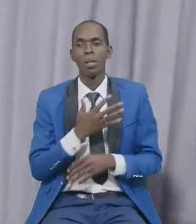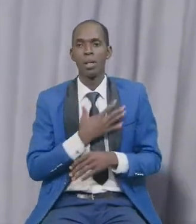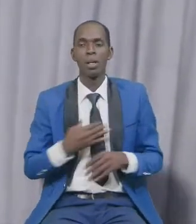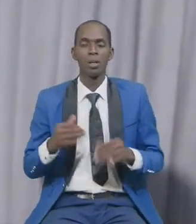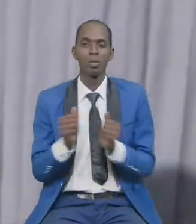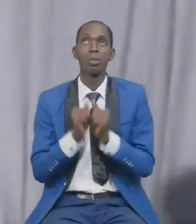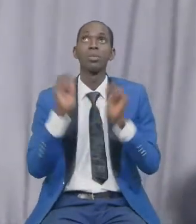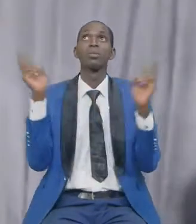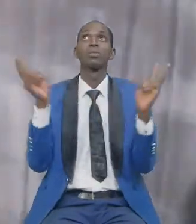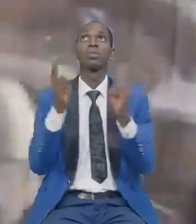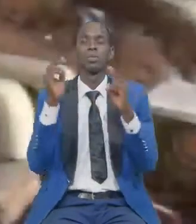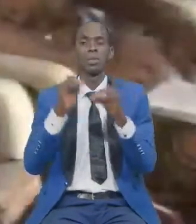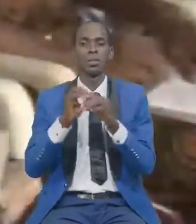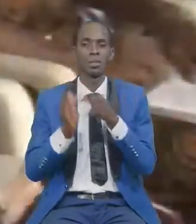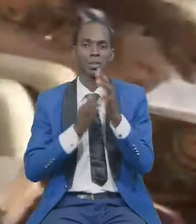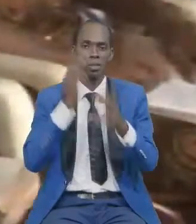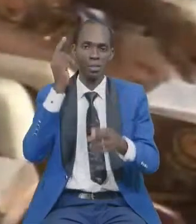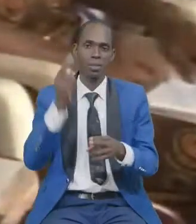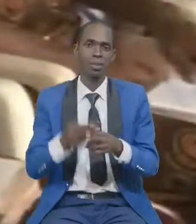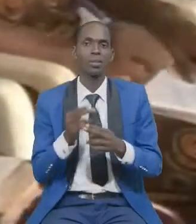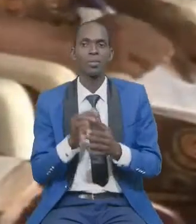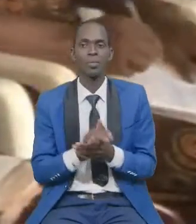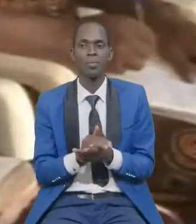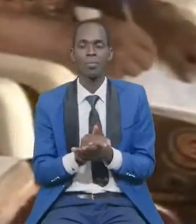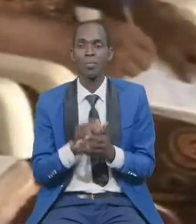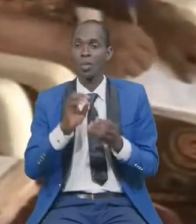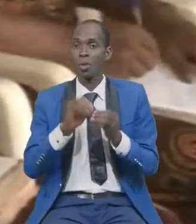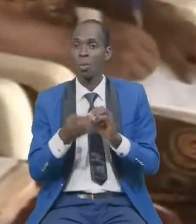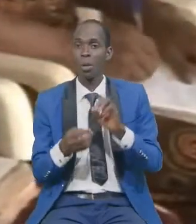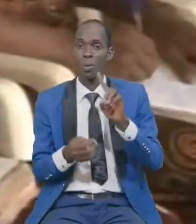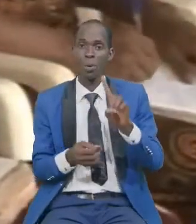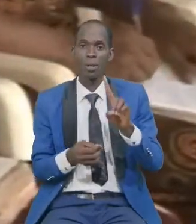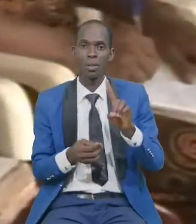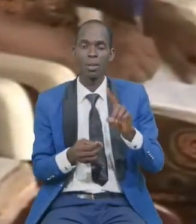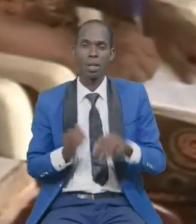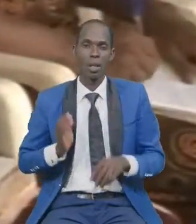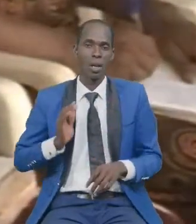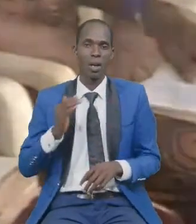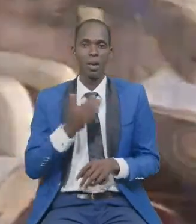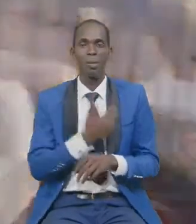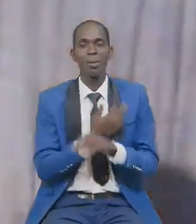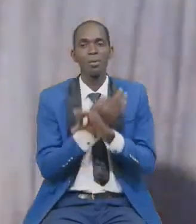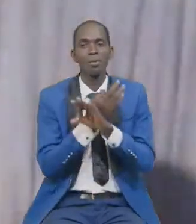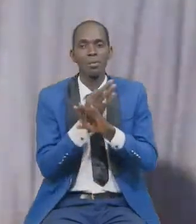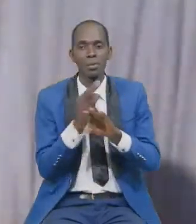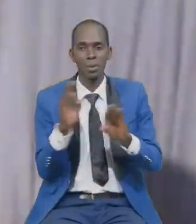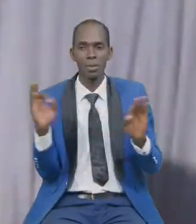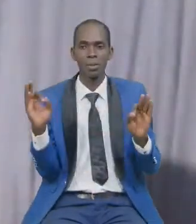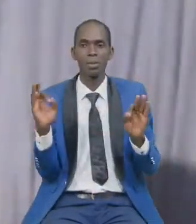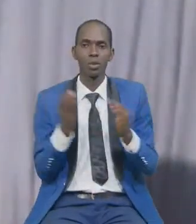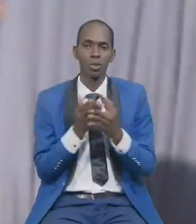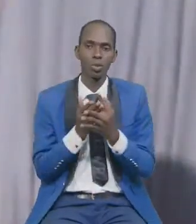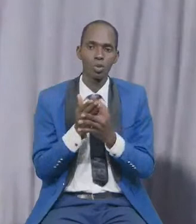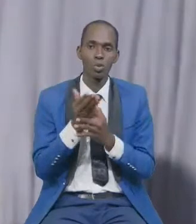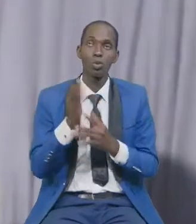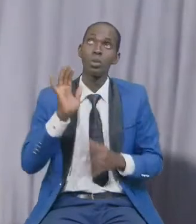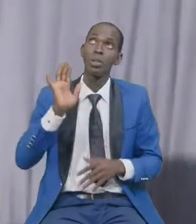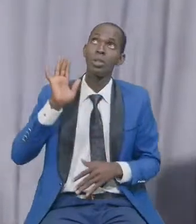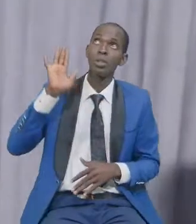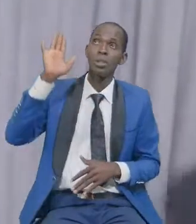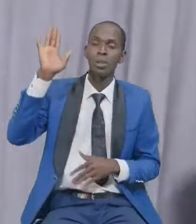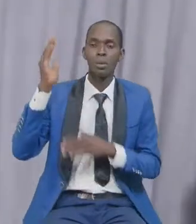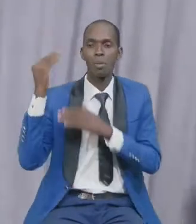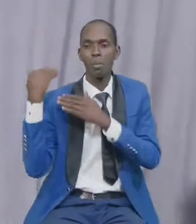in Jesus' name. Number one, our freedom through his